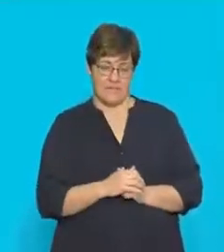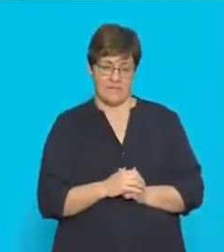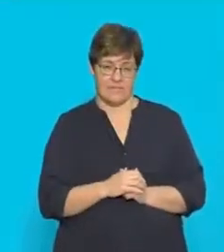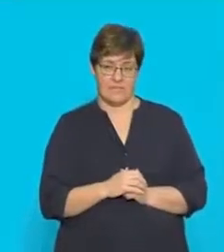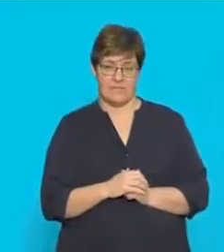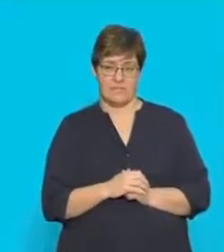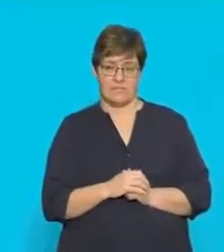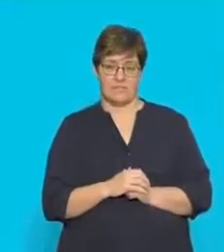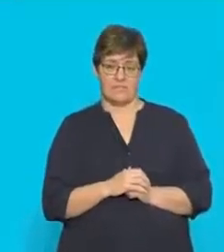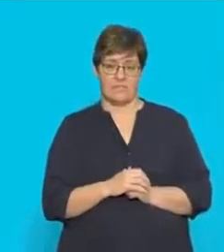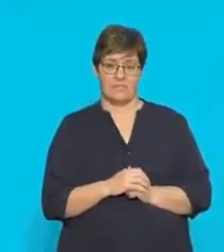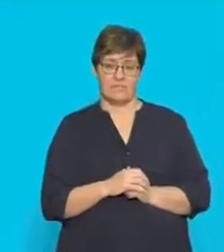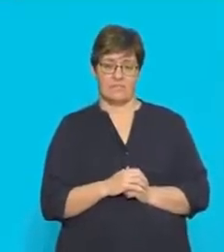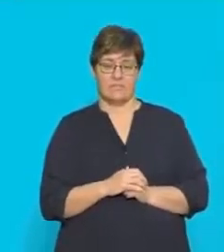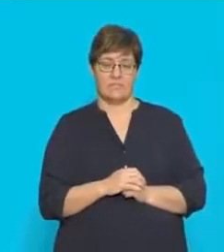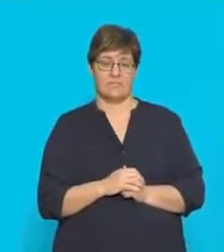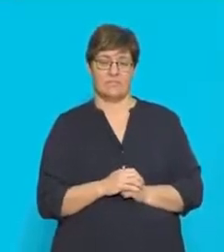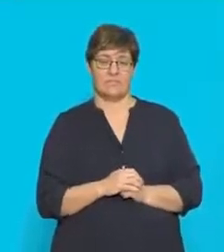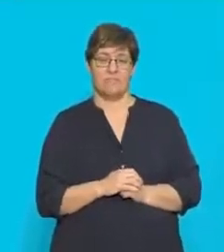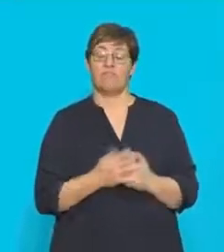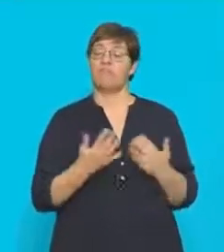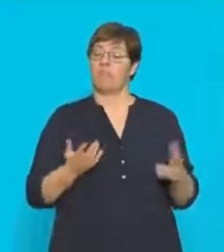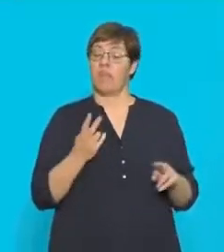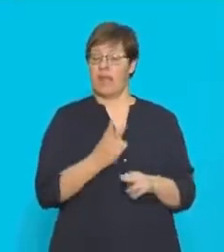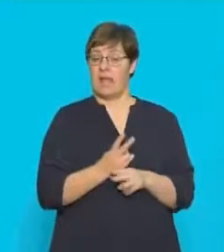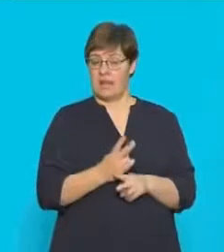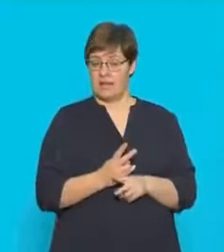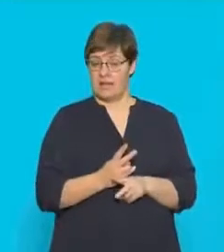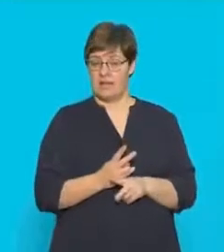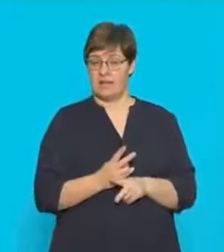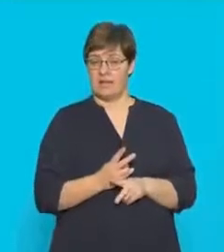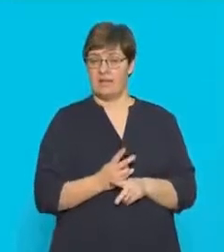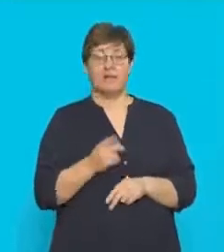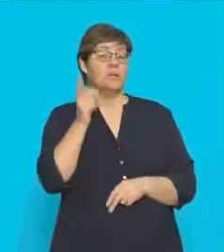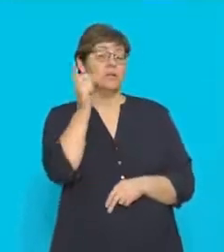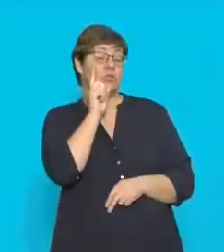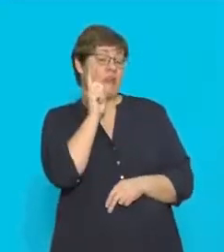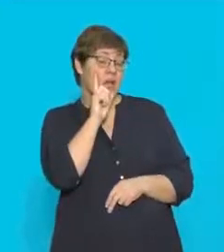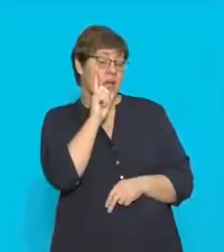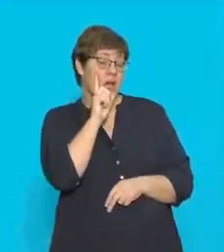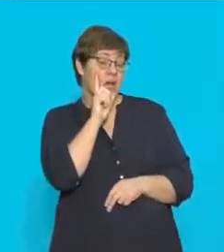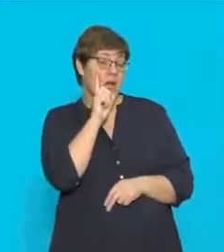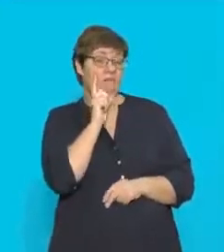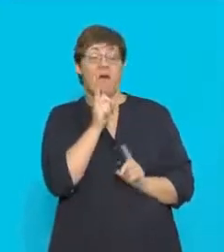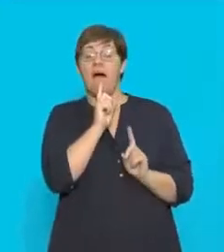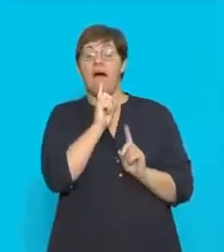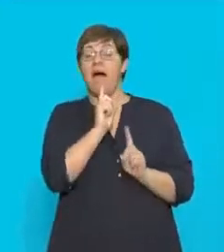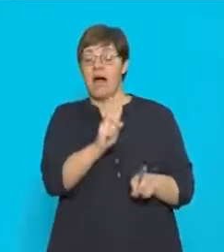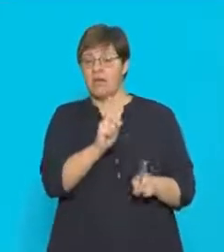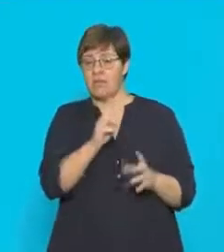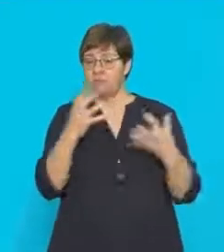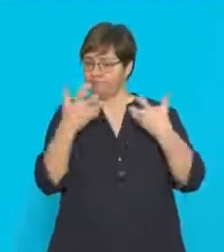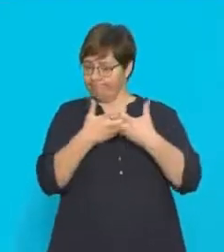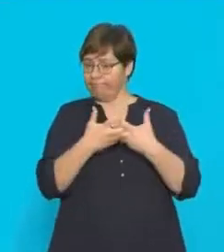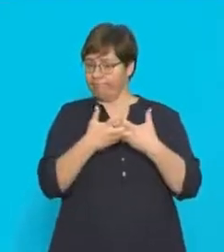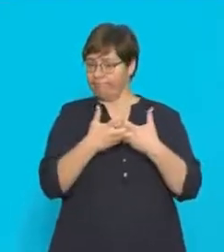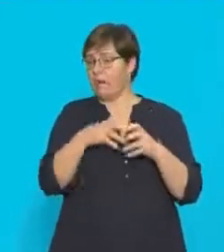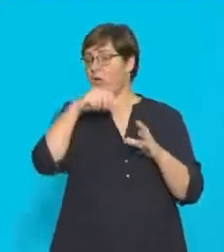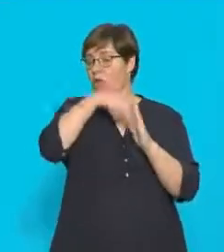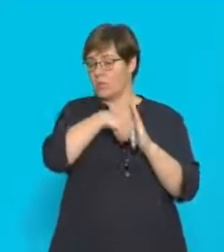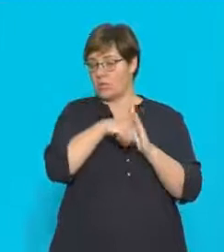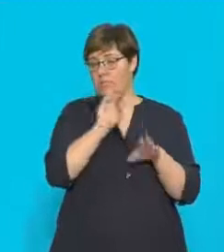14,5 units. So again, let's do our quick check to see if our answers make sense in the context